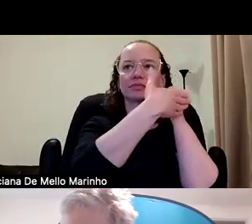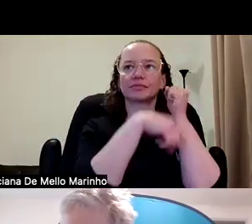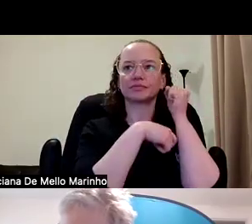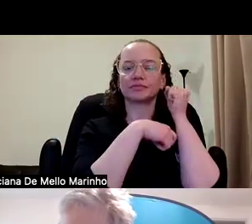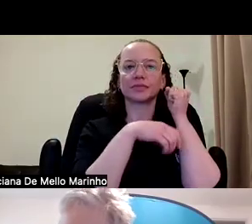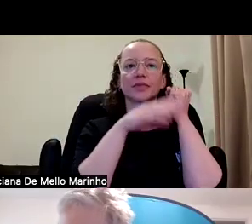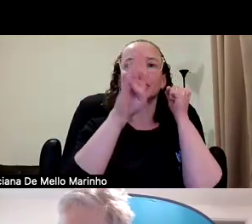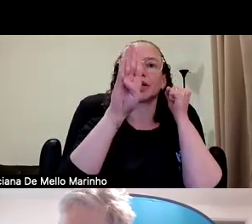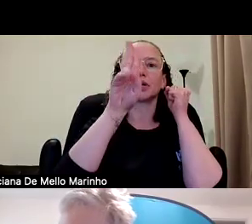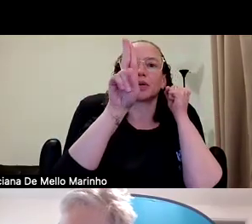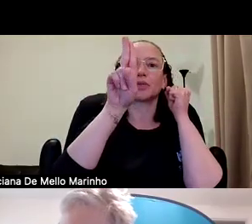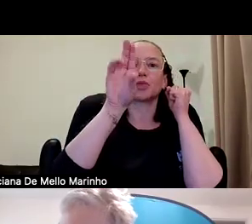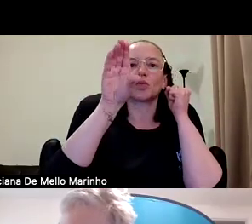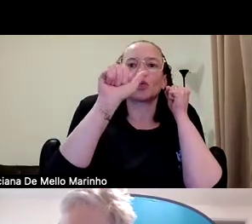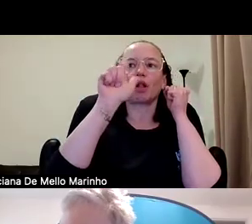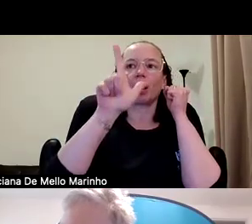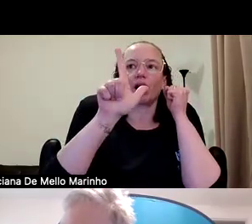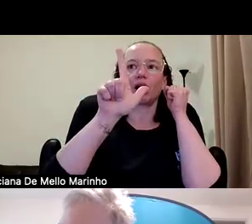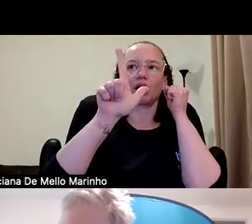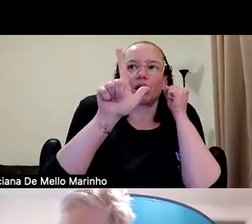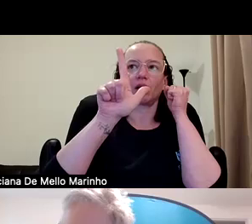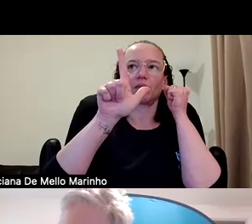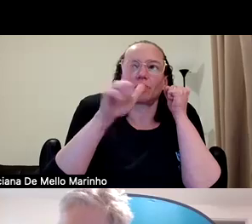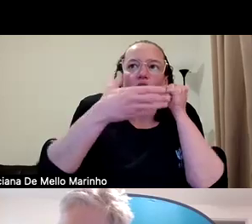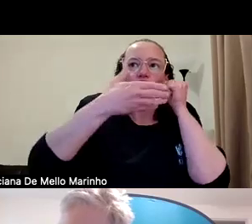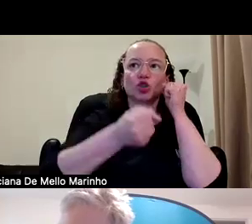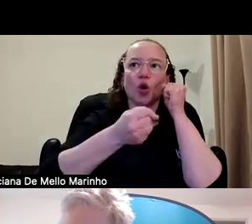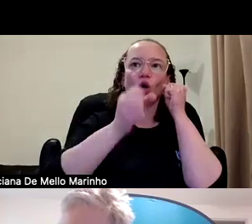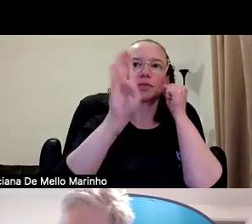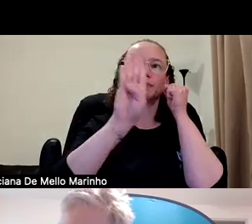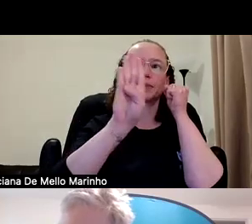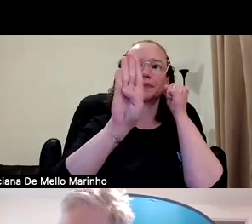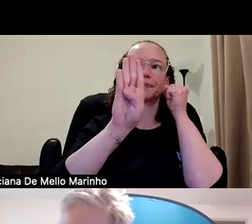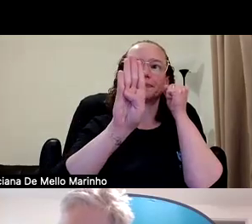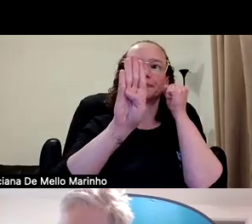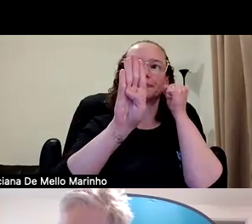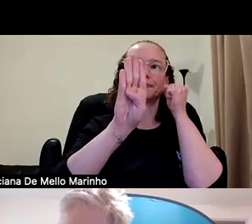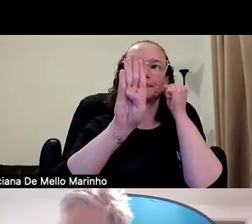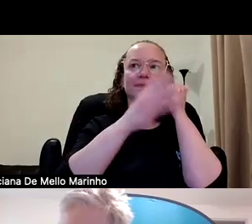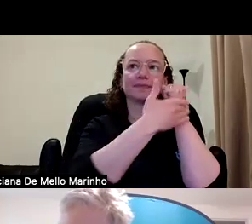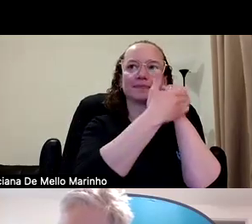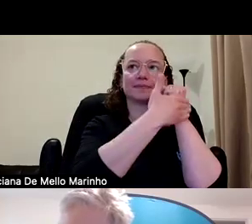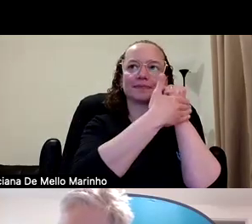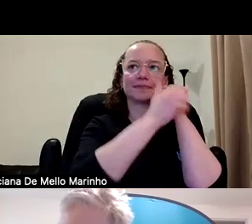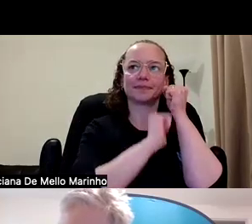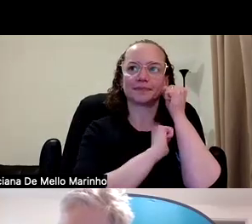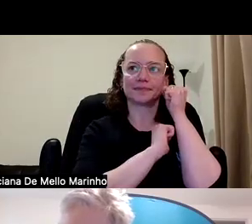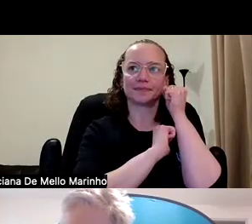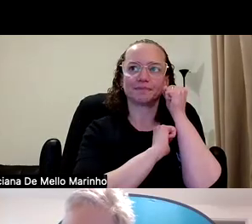Closest to the cheek. We're talking about the side closest to the cheek. That's the brachial. It's closed, abbreviated as